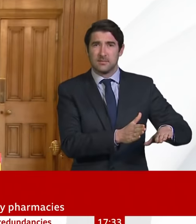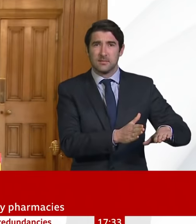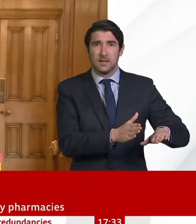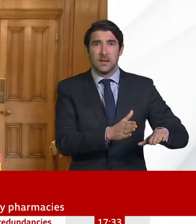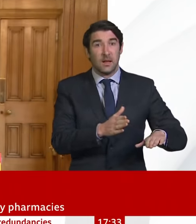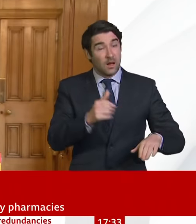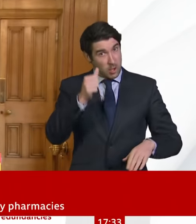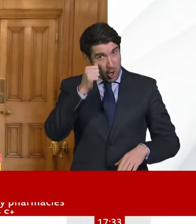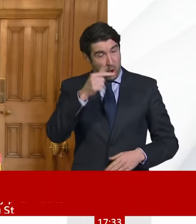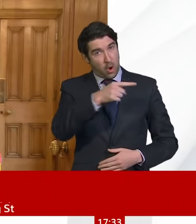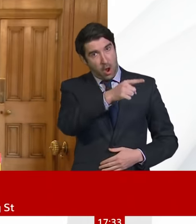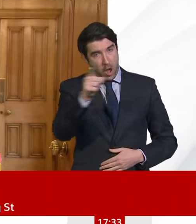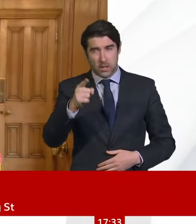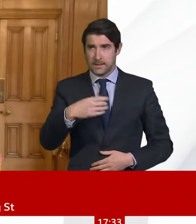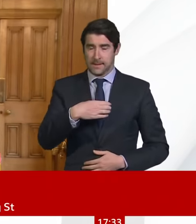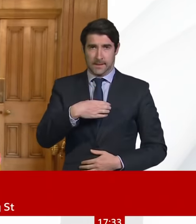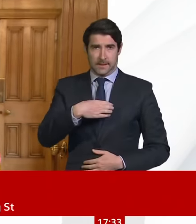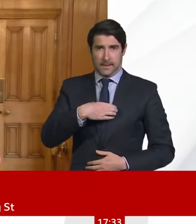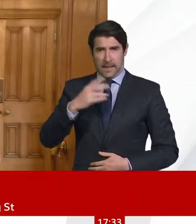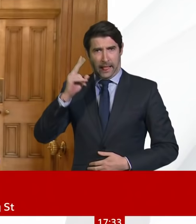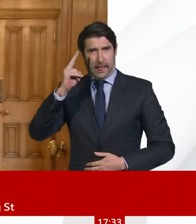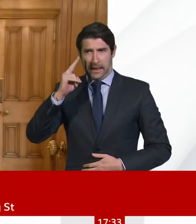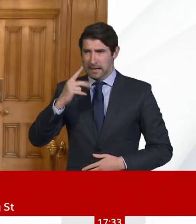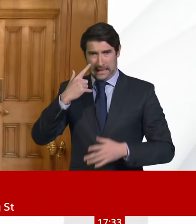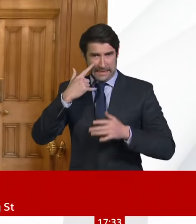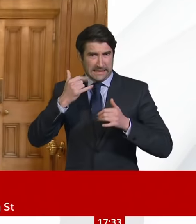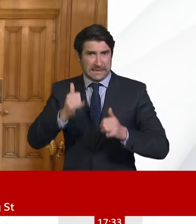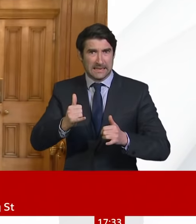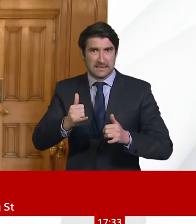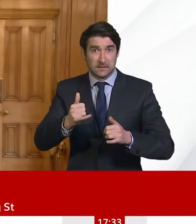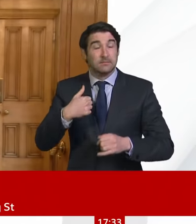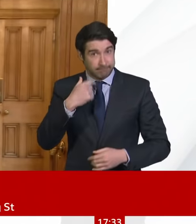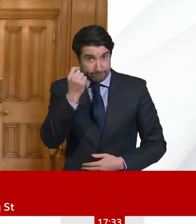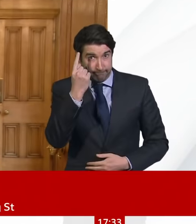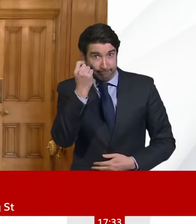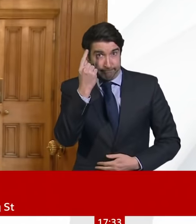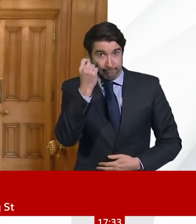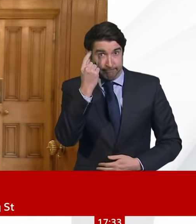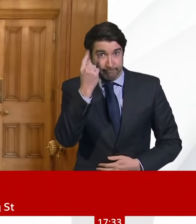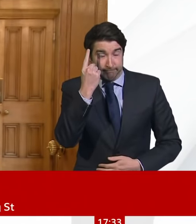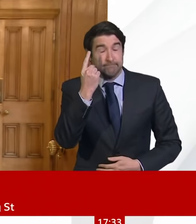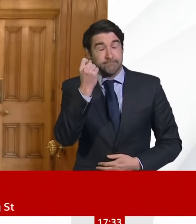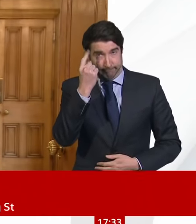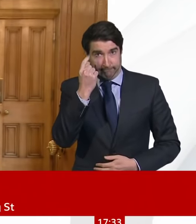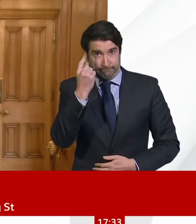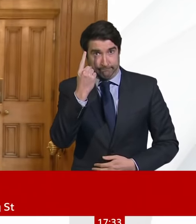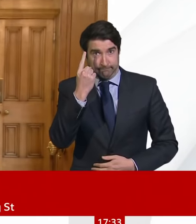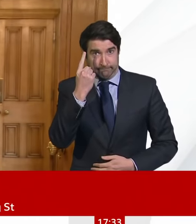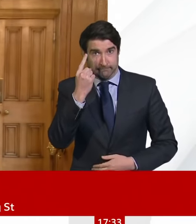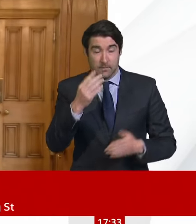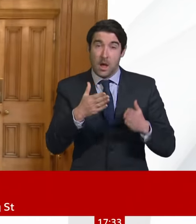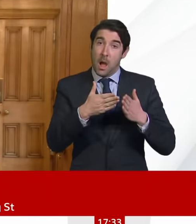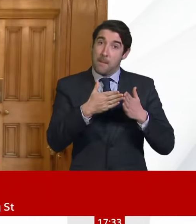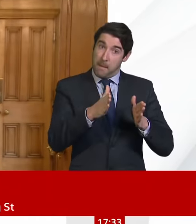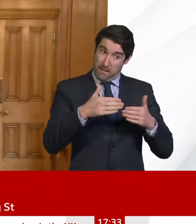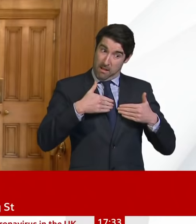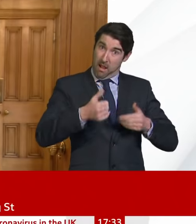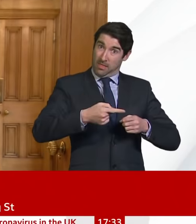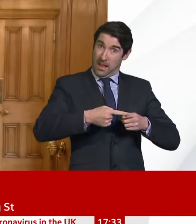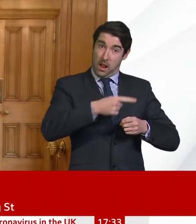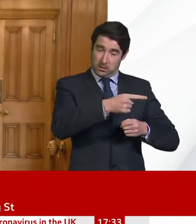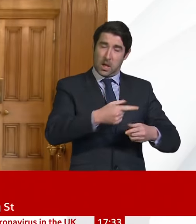good testing provides. I get it. Public Health England can be incredibly proud of